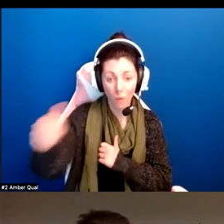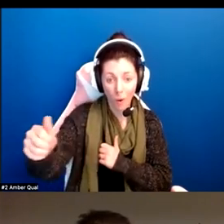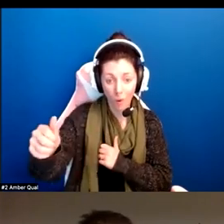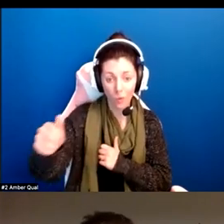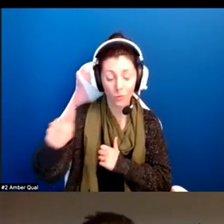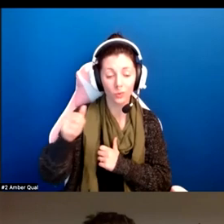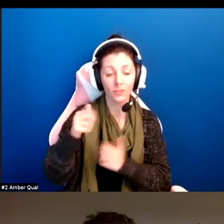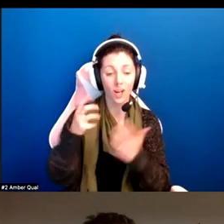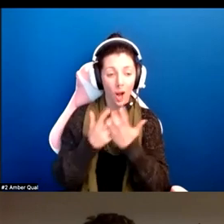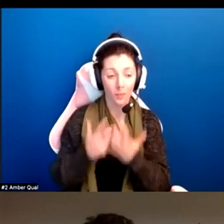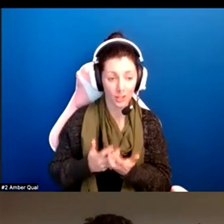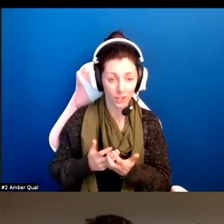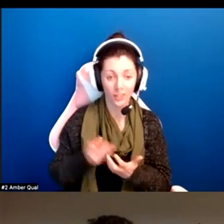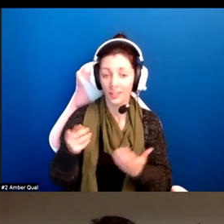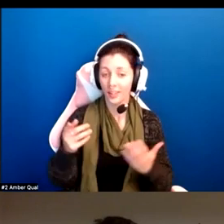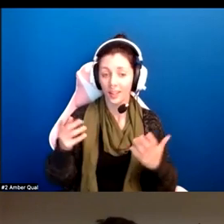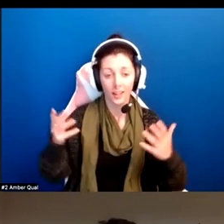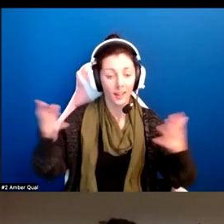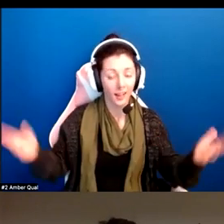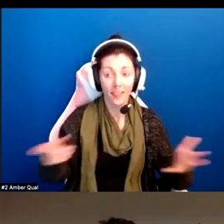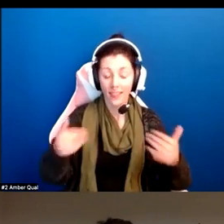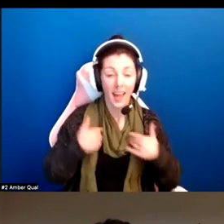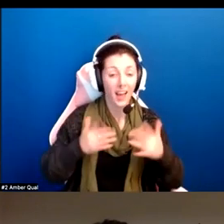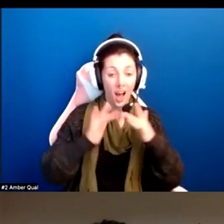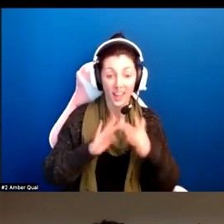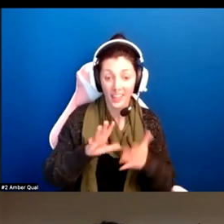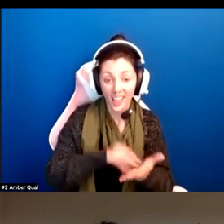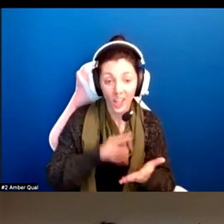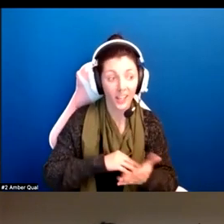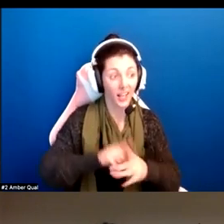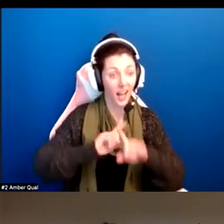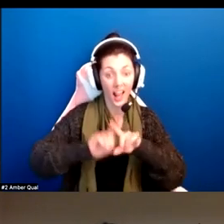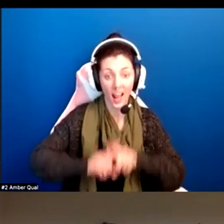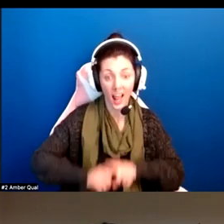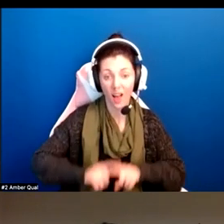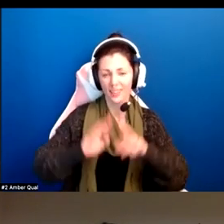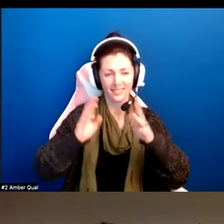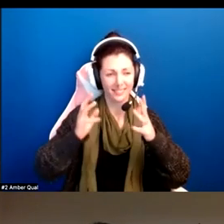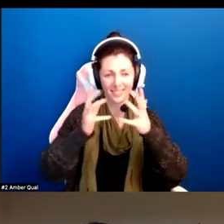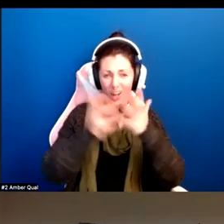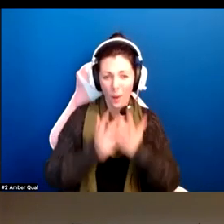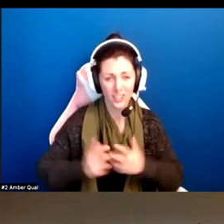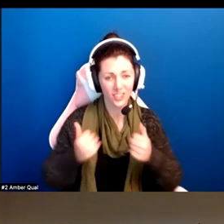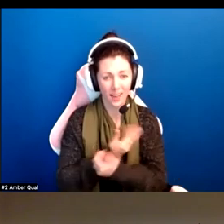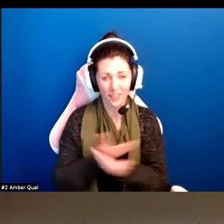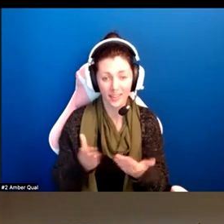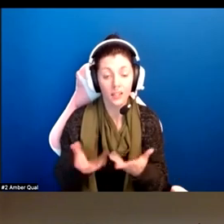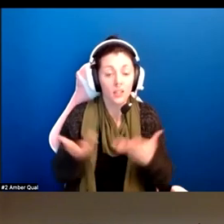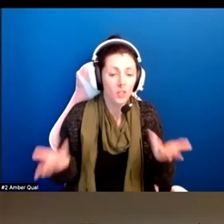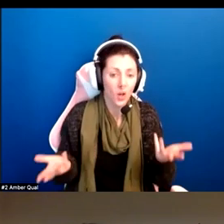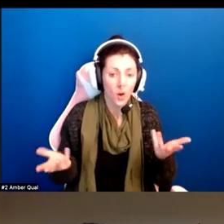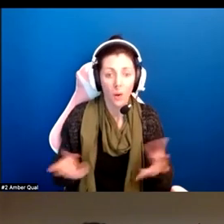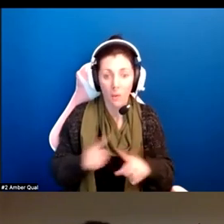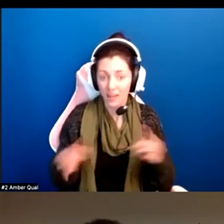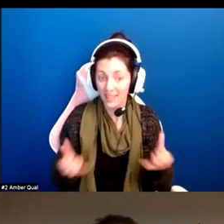university, they had online learning, all these things, and slowly we're kind of doing the return to normal. So I feel like I can't speak to the US